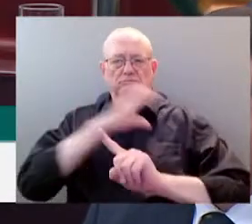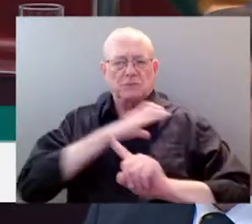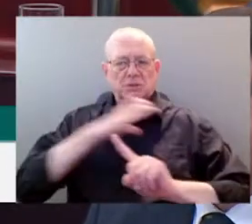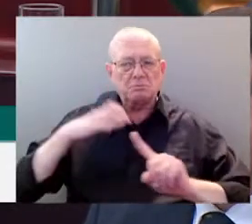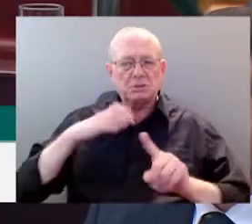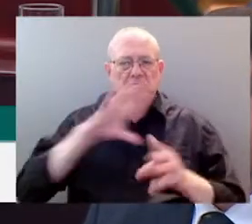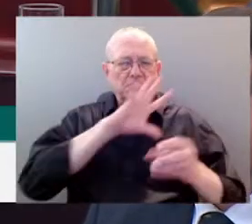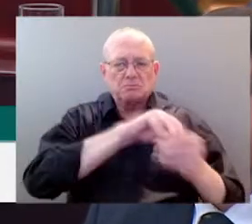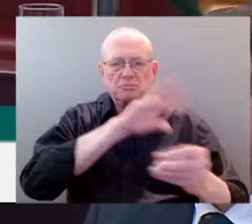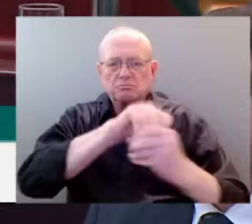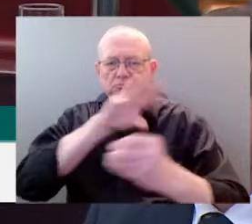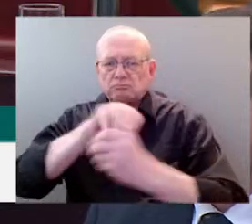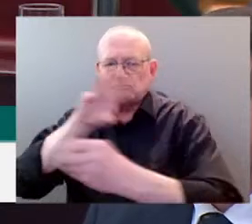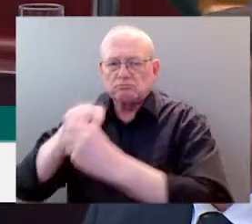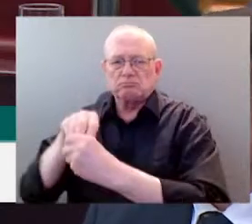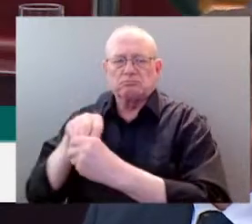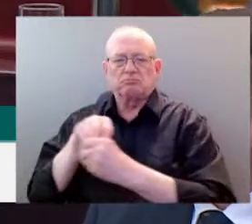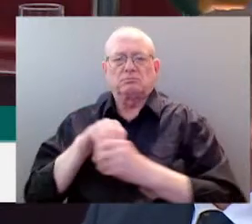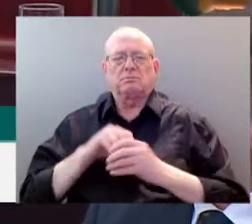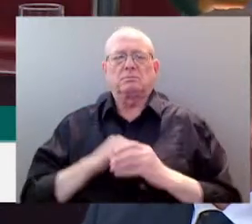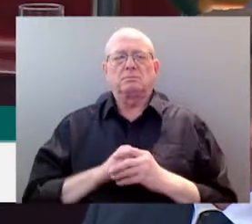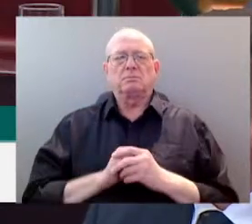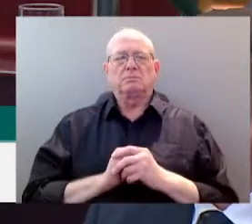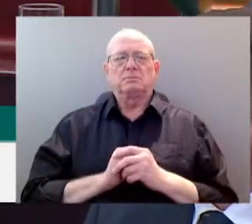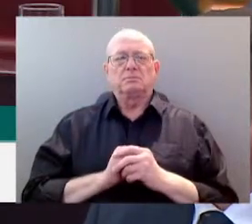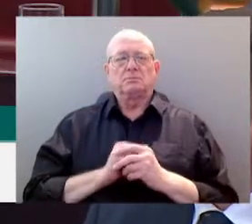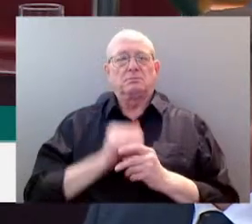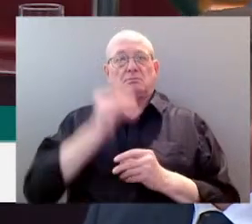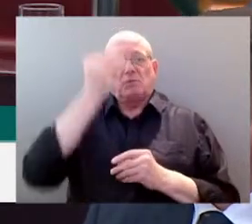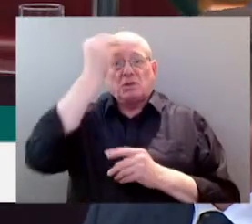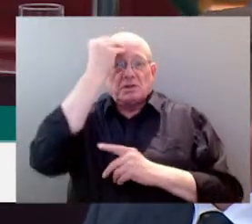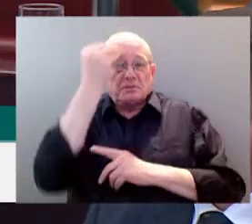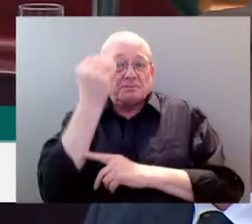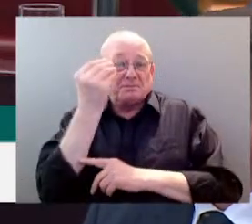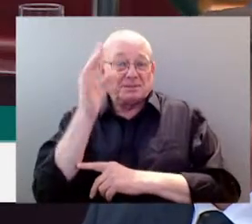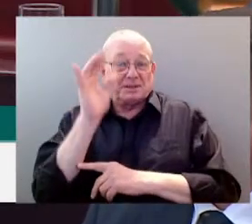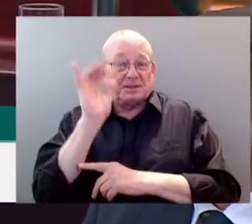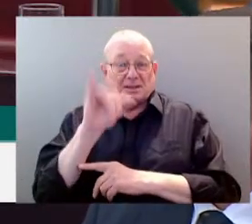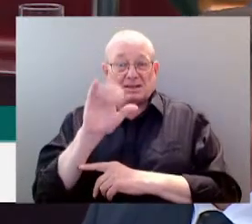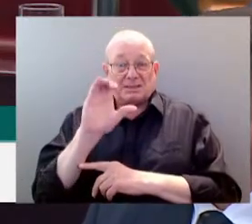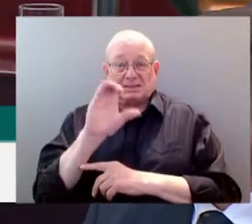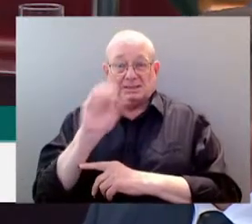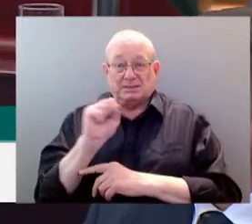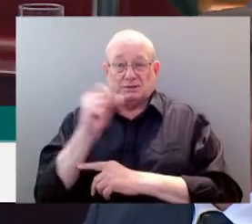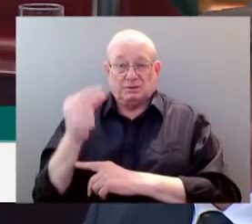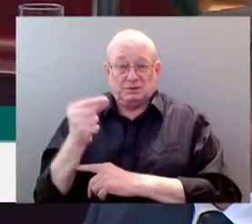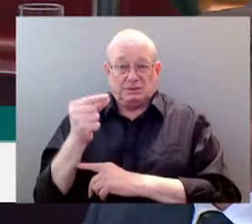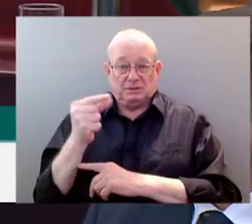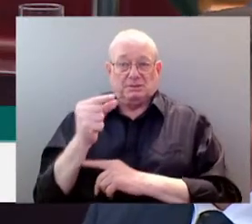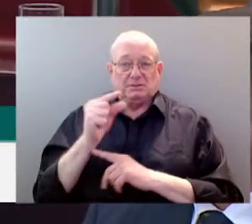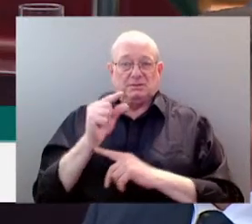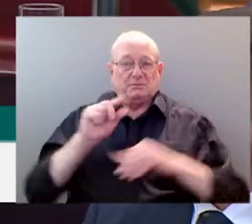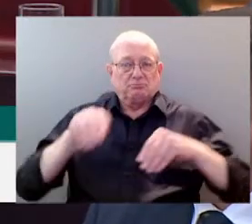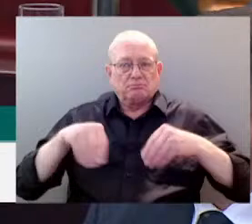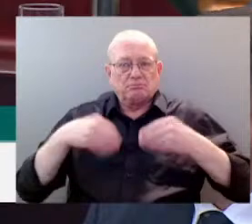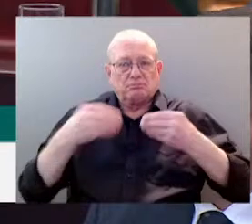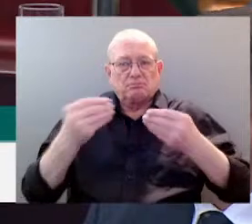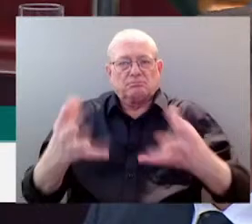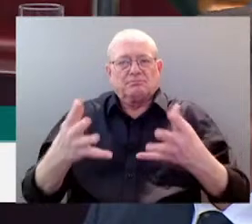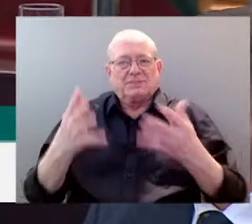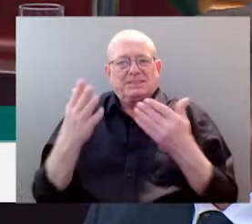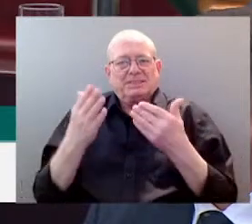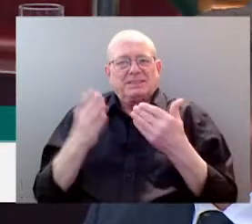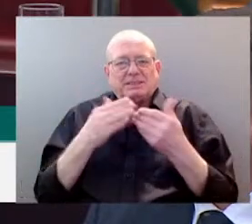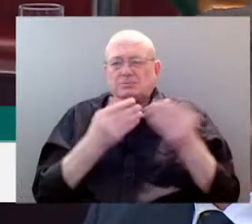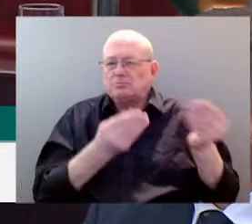executive Mr Speaker I can tell you firsthand the CSG organization provides a conduit to rapidly facilitate change and collaboration I